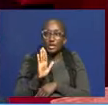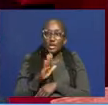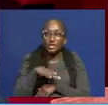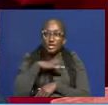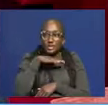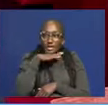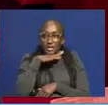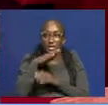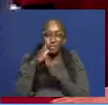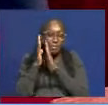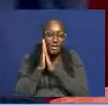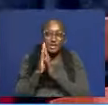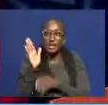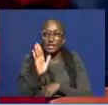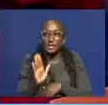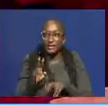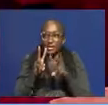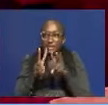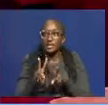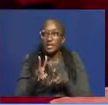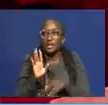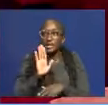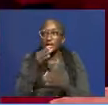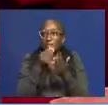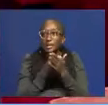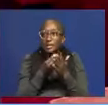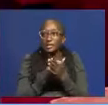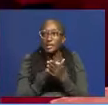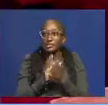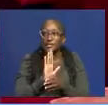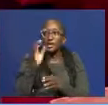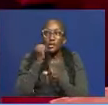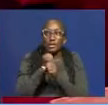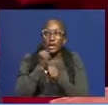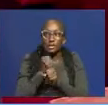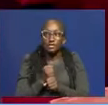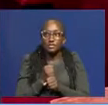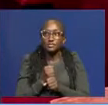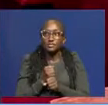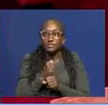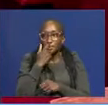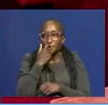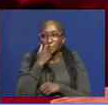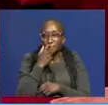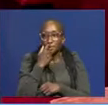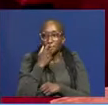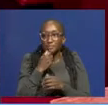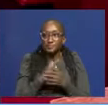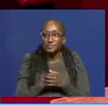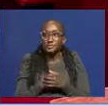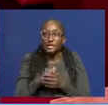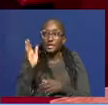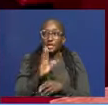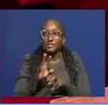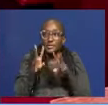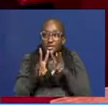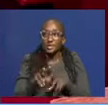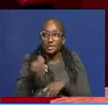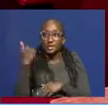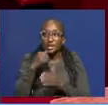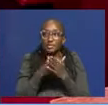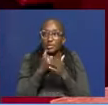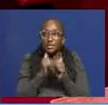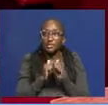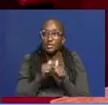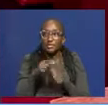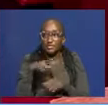deathbed never seeing the money for their pension, never seeing the money for NSSF, and never seeing any money